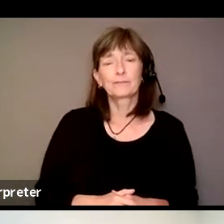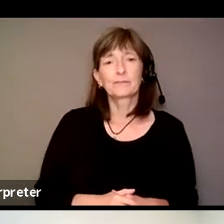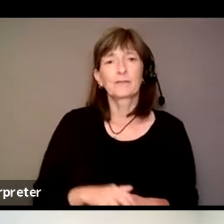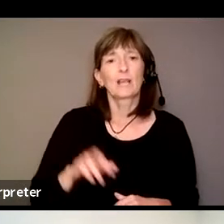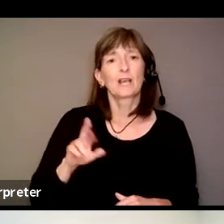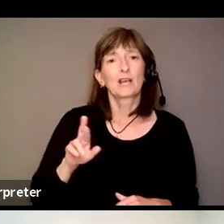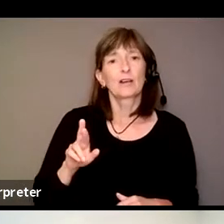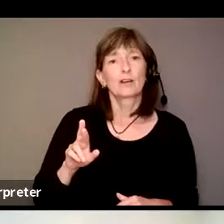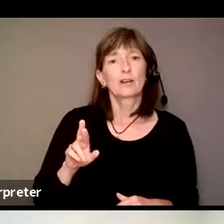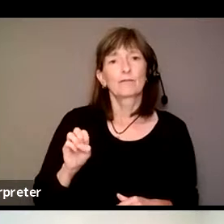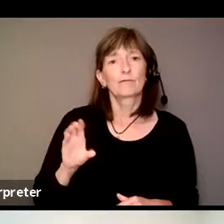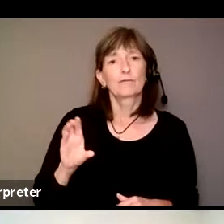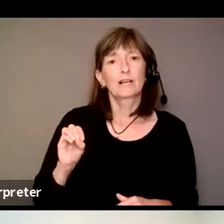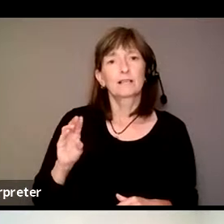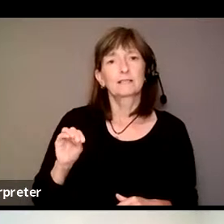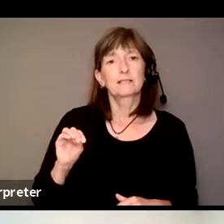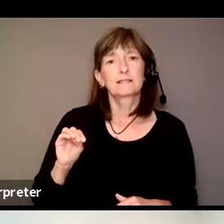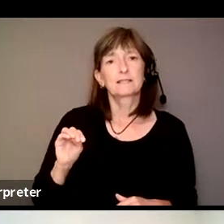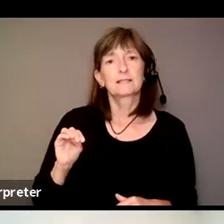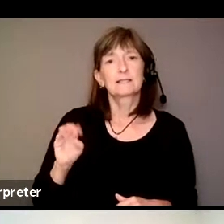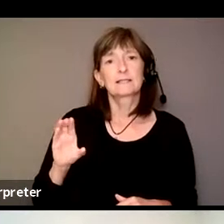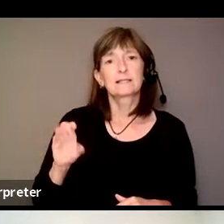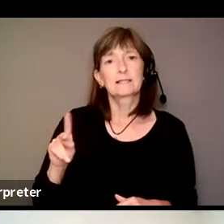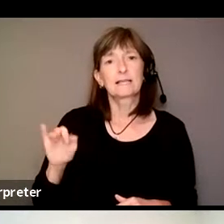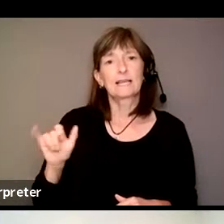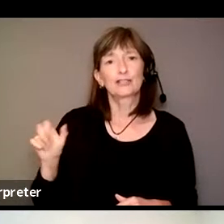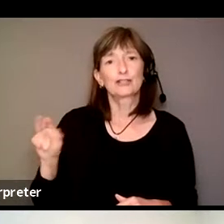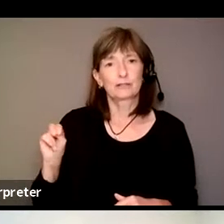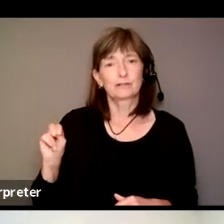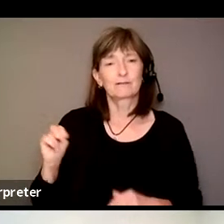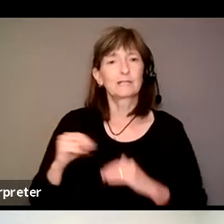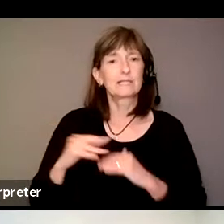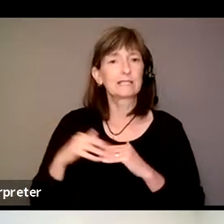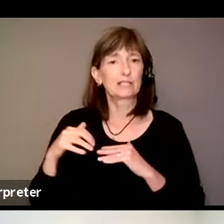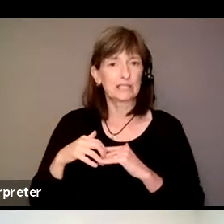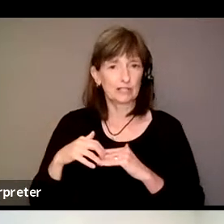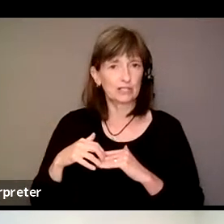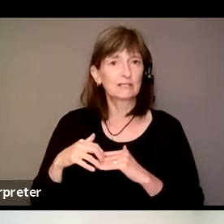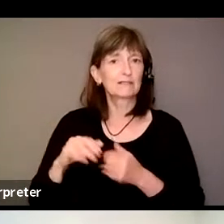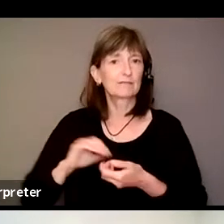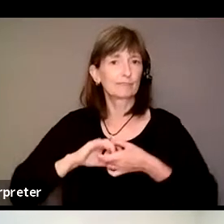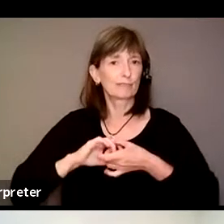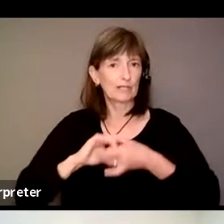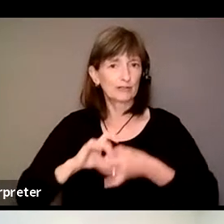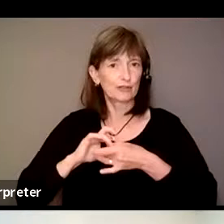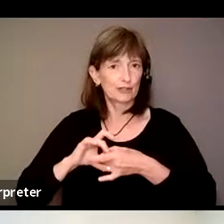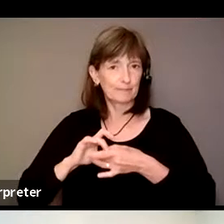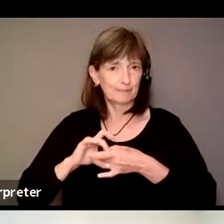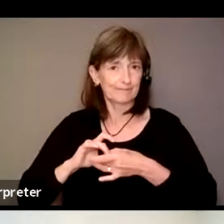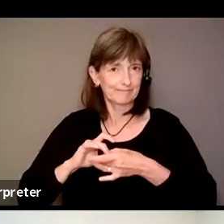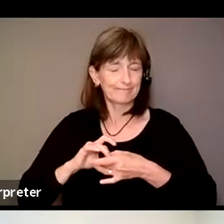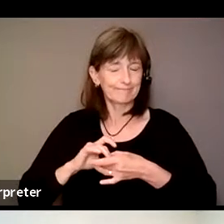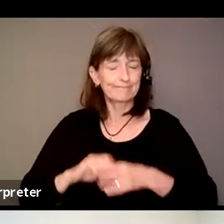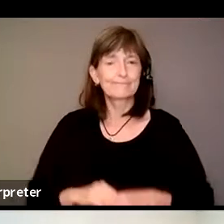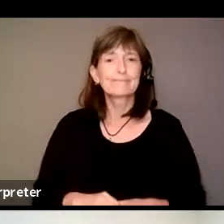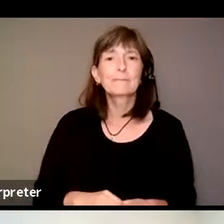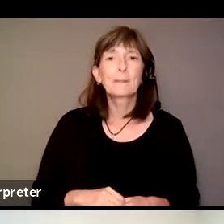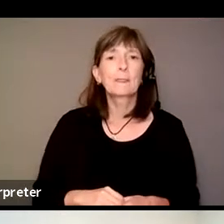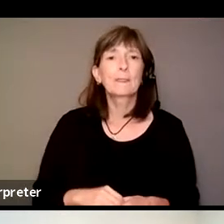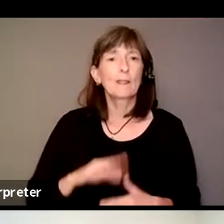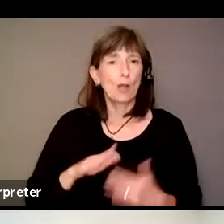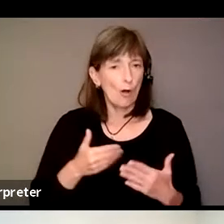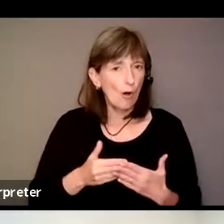said reconciliation must be at the forefront of all levels of government. So, and it's in everything we do. This is certainly an important issue for potential